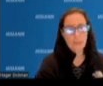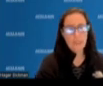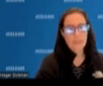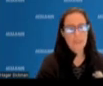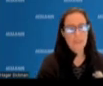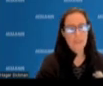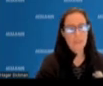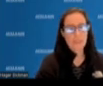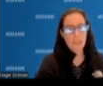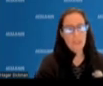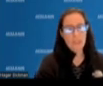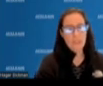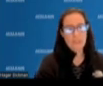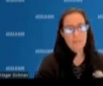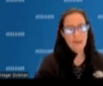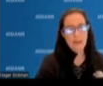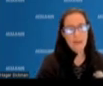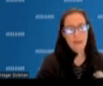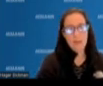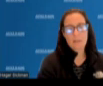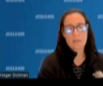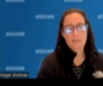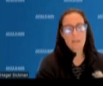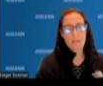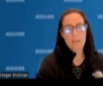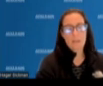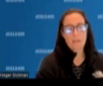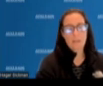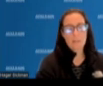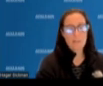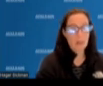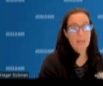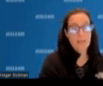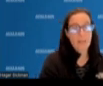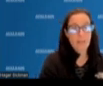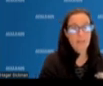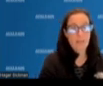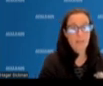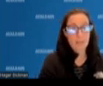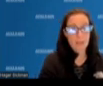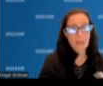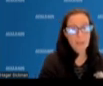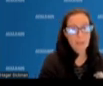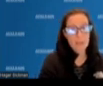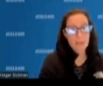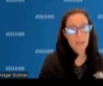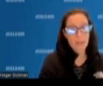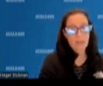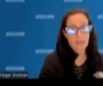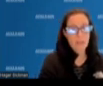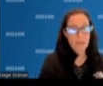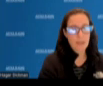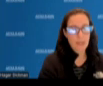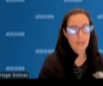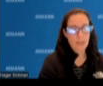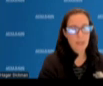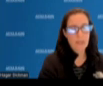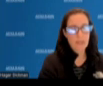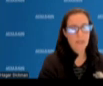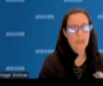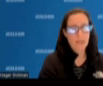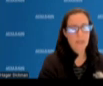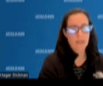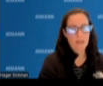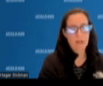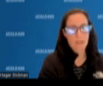our communities that it doesn't matter how Republicans are framing these Medicaid